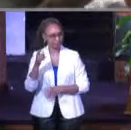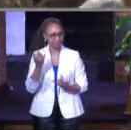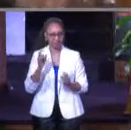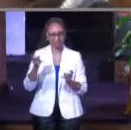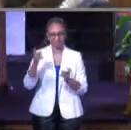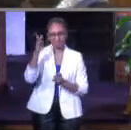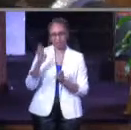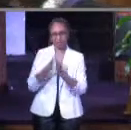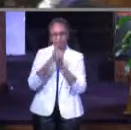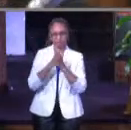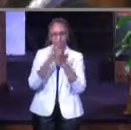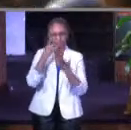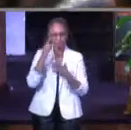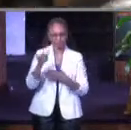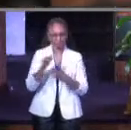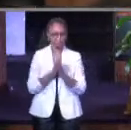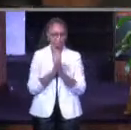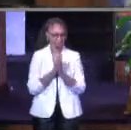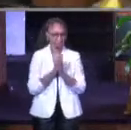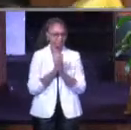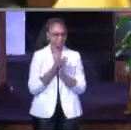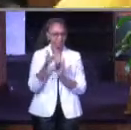praise.